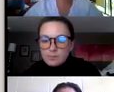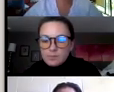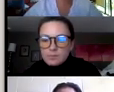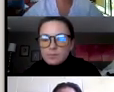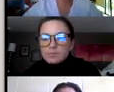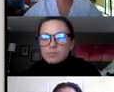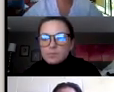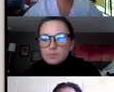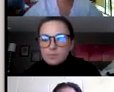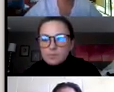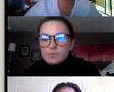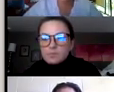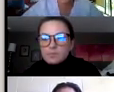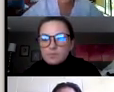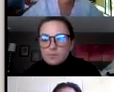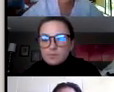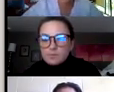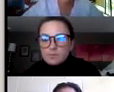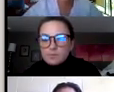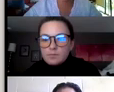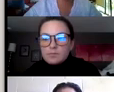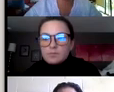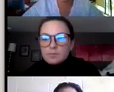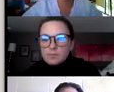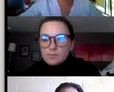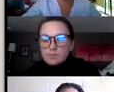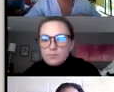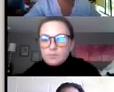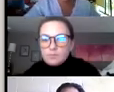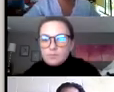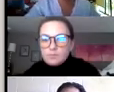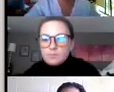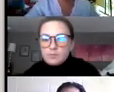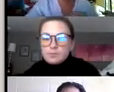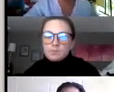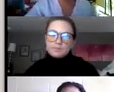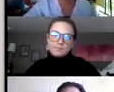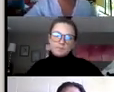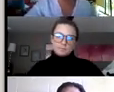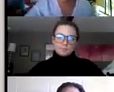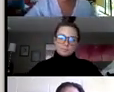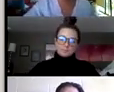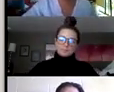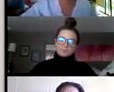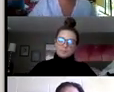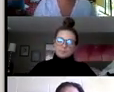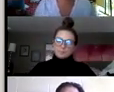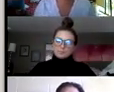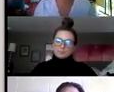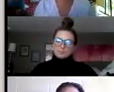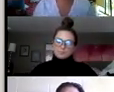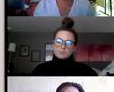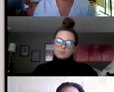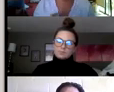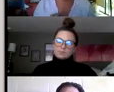country and who have had schooling in the language where Spanish was the primary language of instruction. So those are